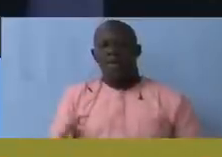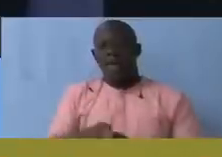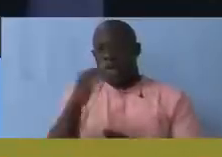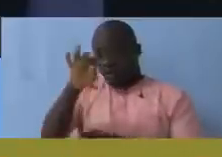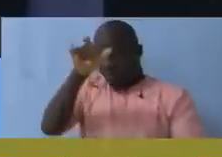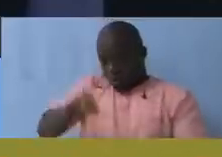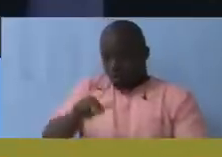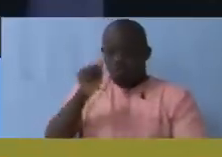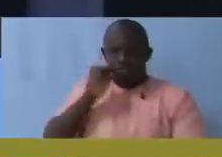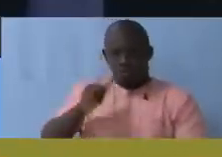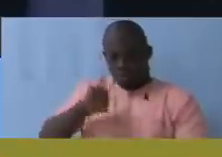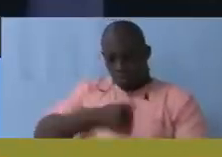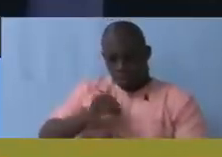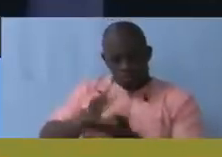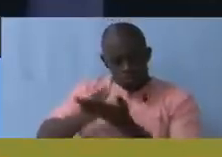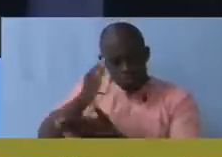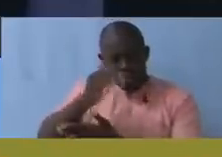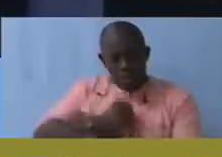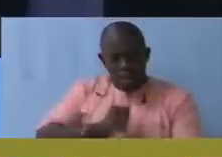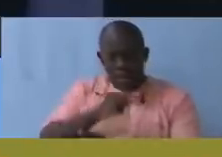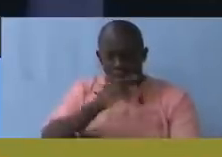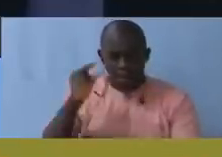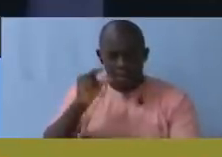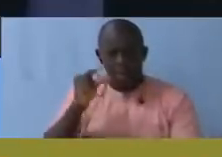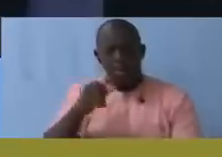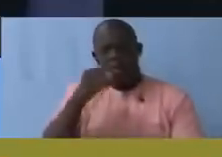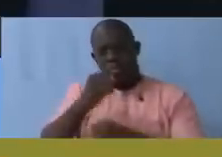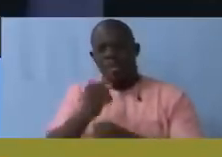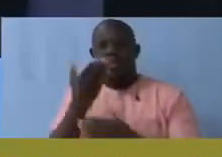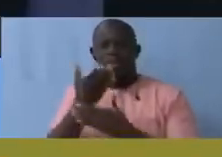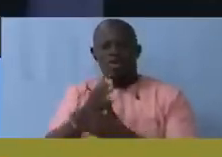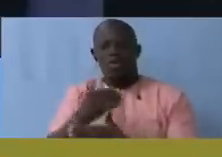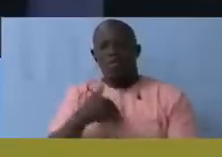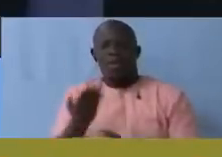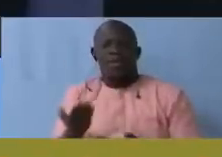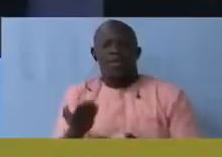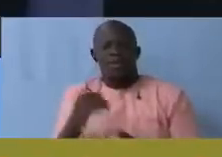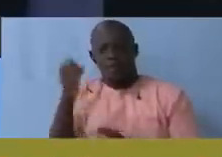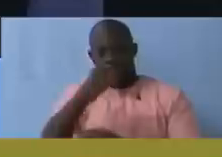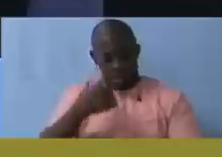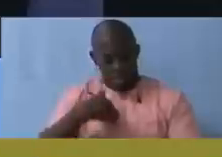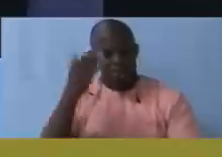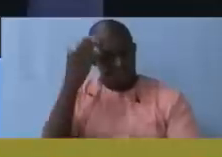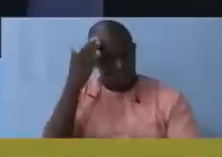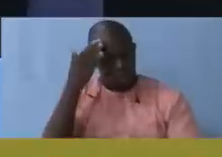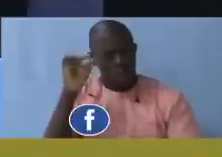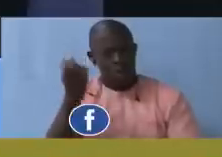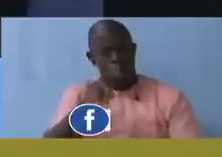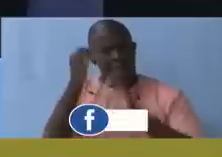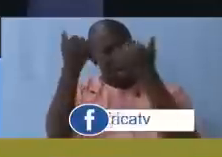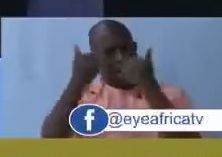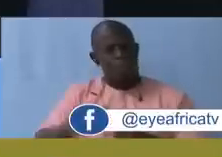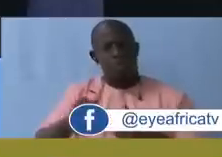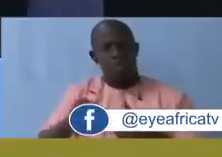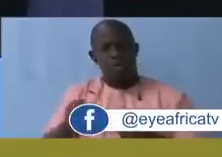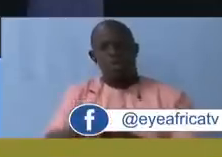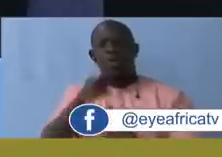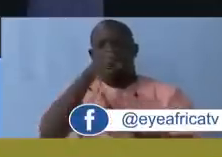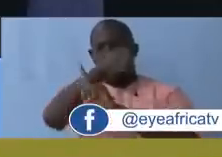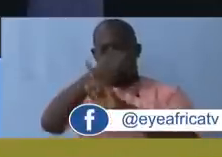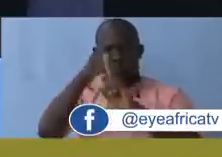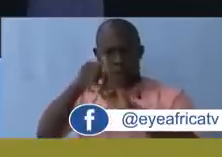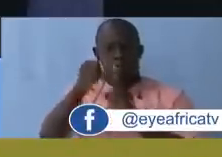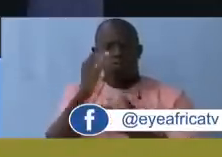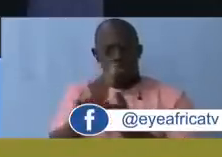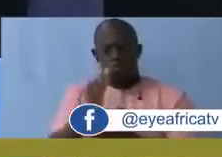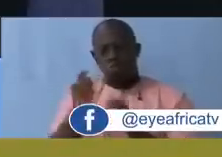me. Because I know what is behind it. So actually, that was the situation. I can't